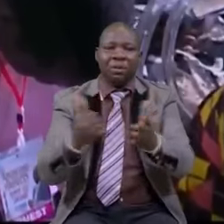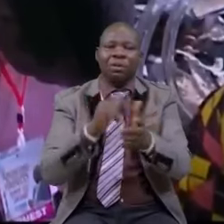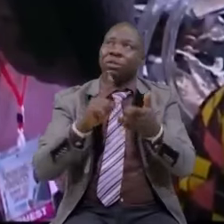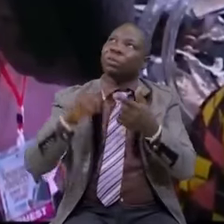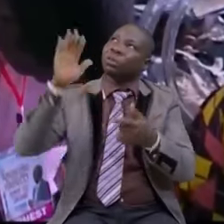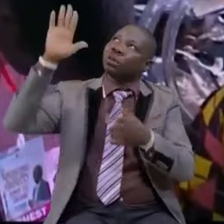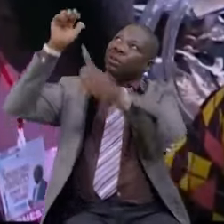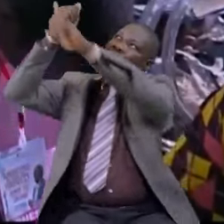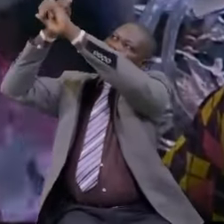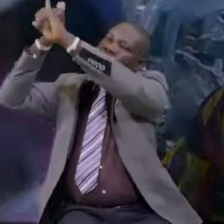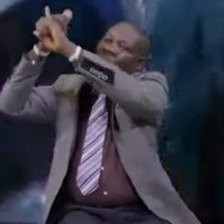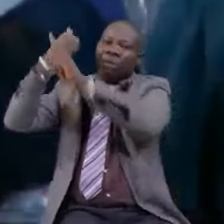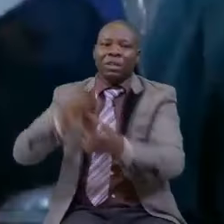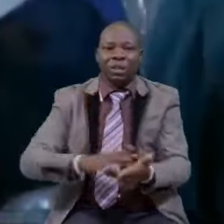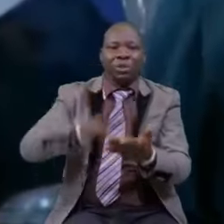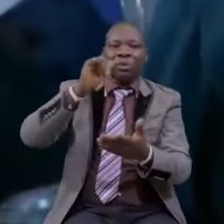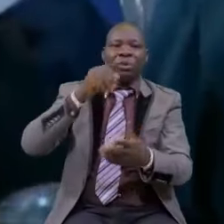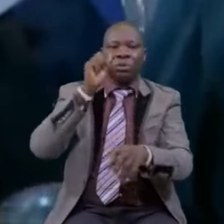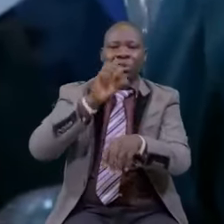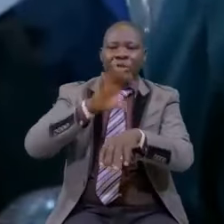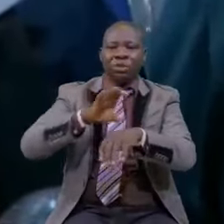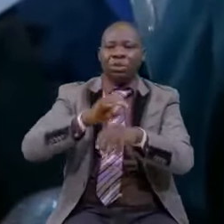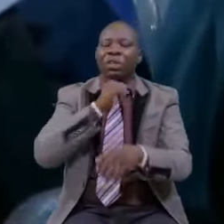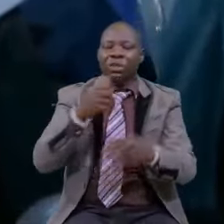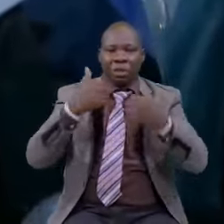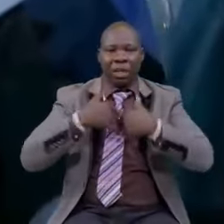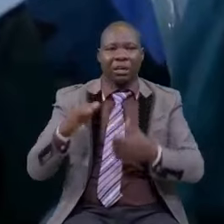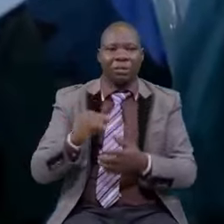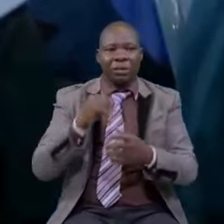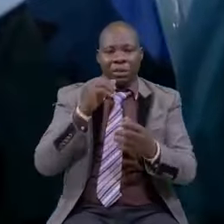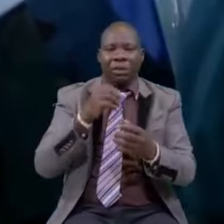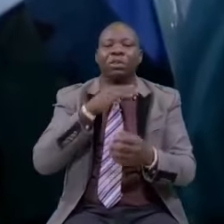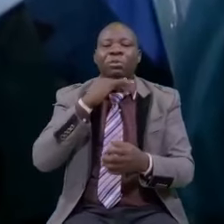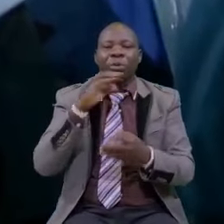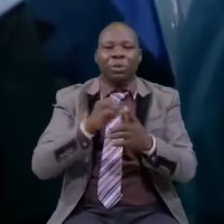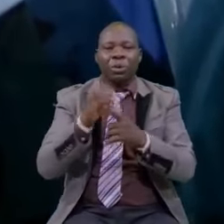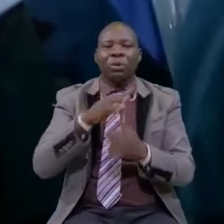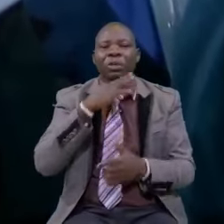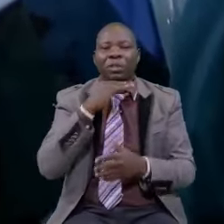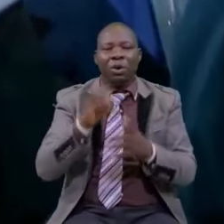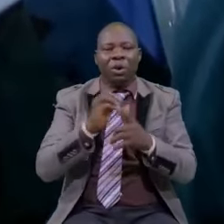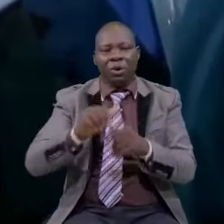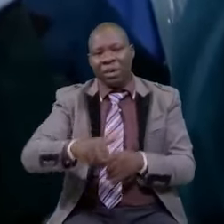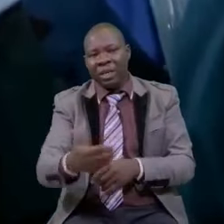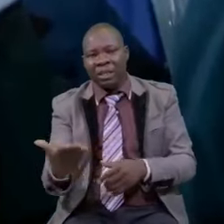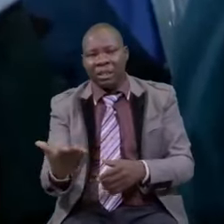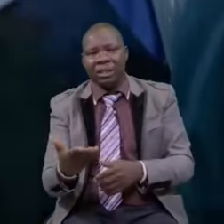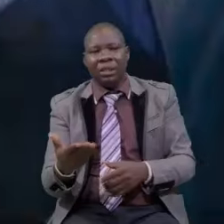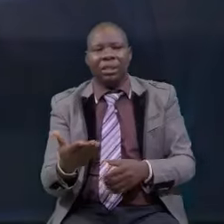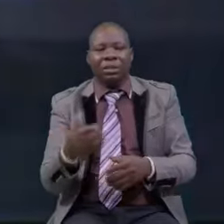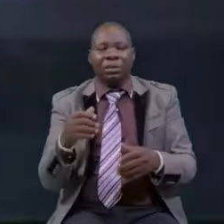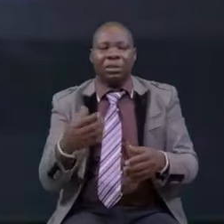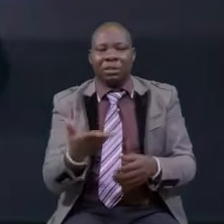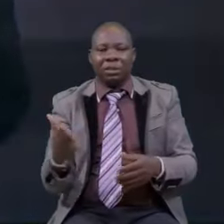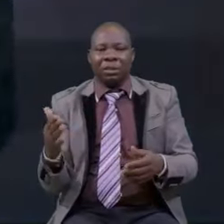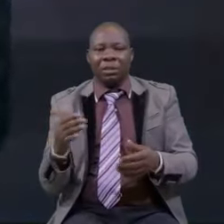a glorious church, not having spot or wrinkle or any such thing,